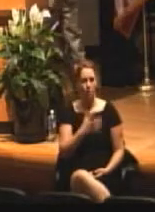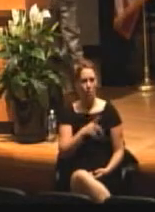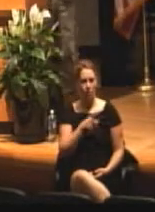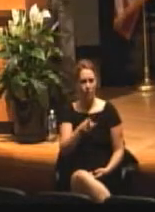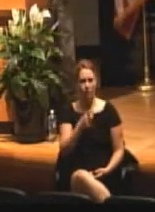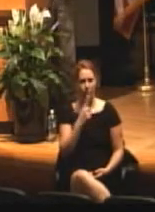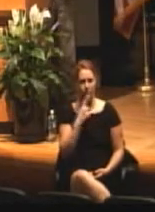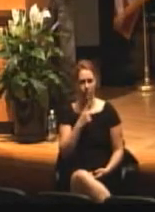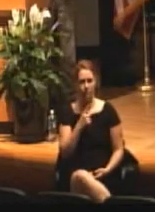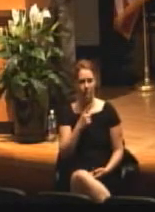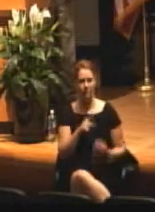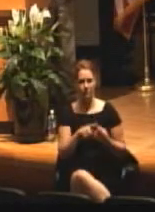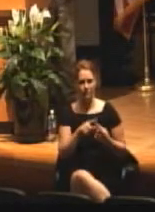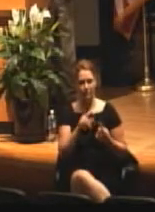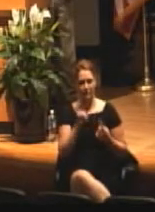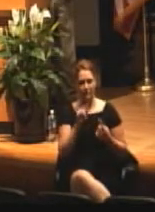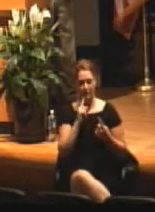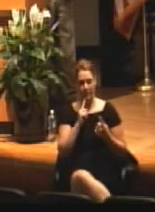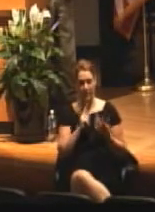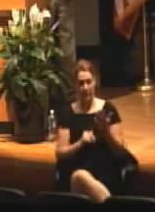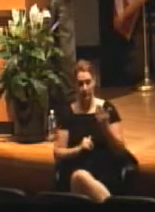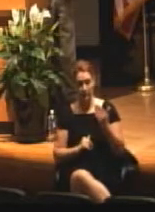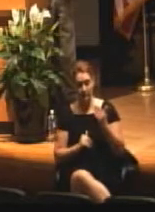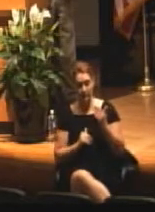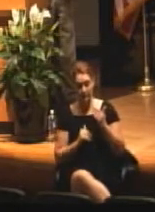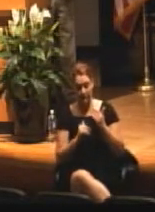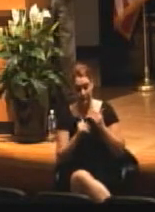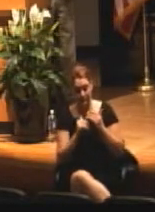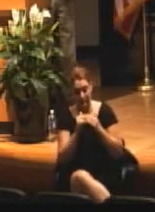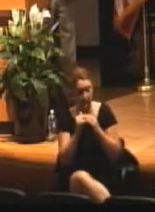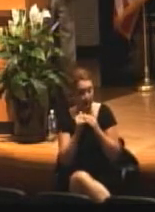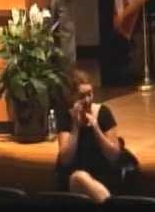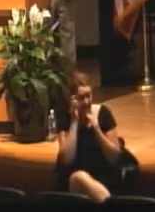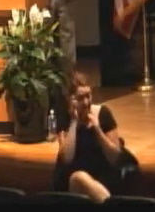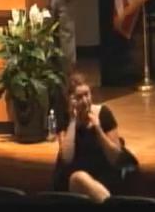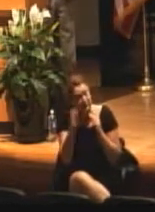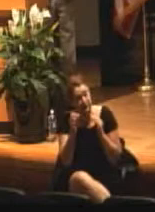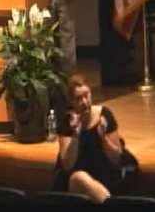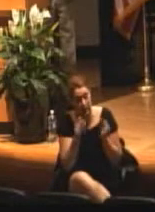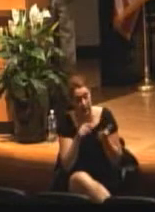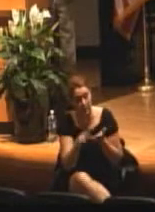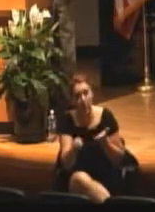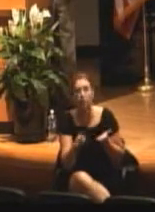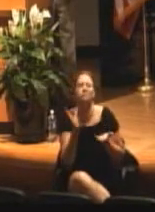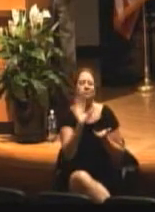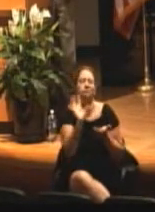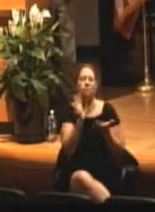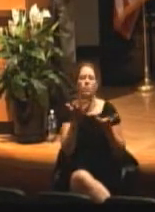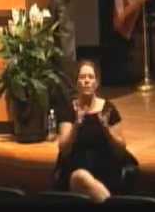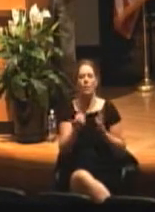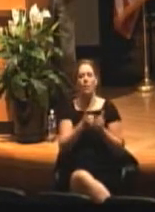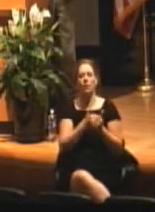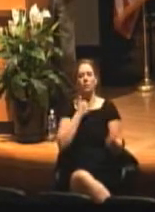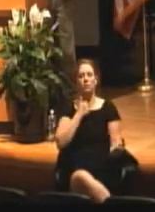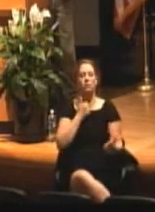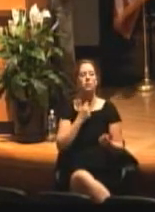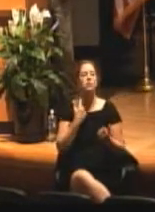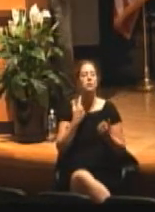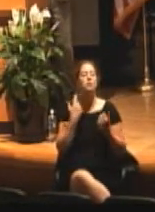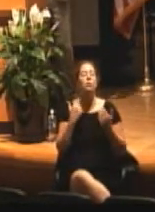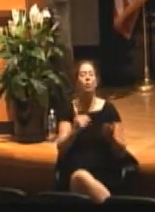you can qualify for. So when you're working up your debt ratio, normally what we'll do is, you know, make a list of all the